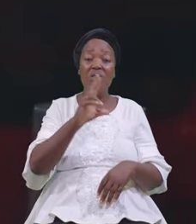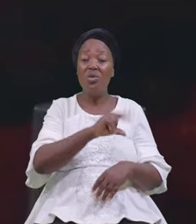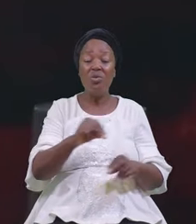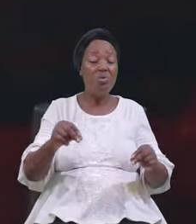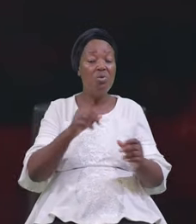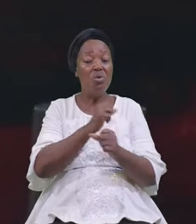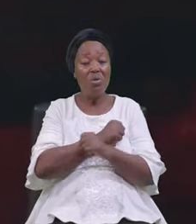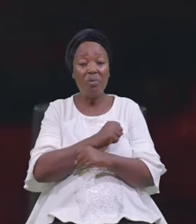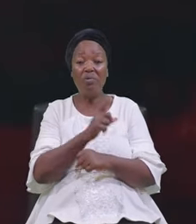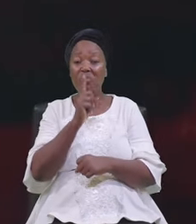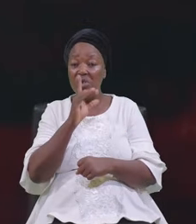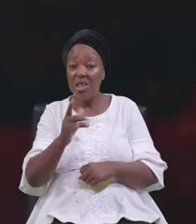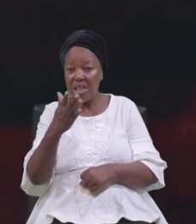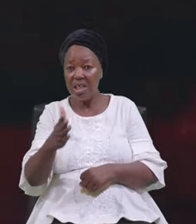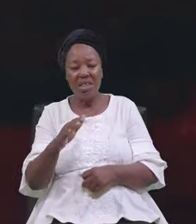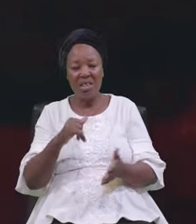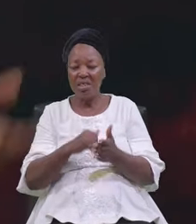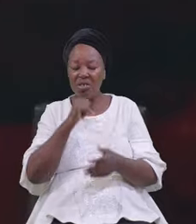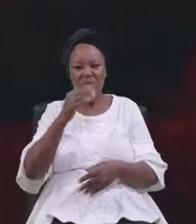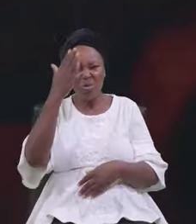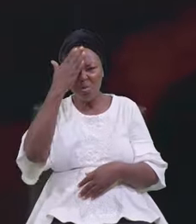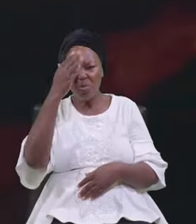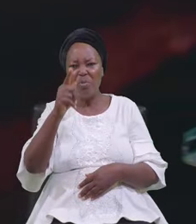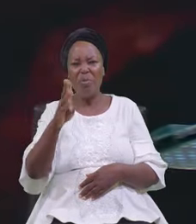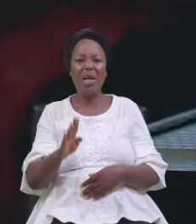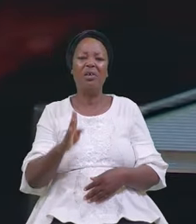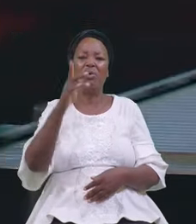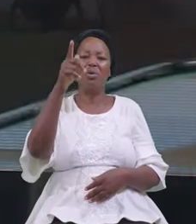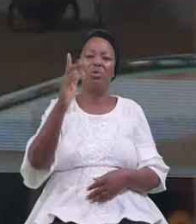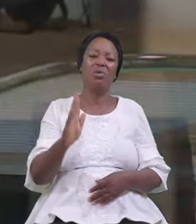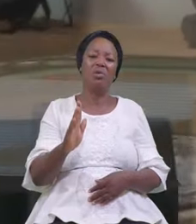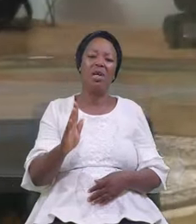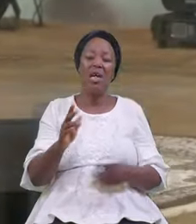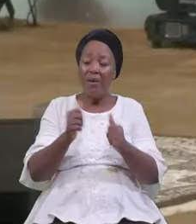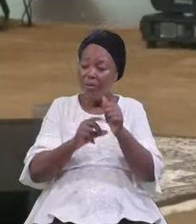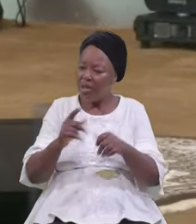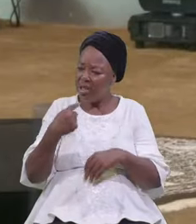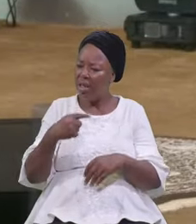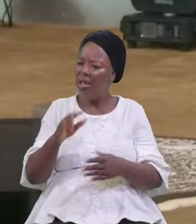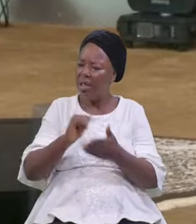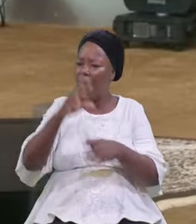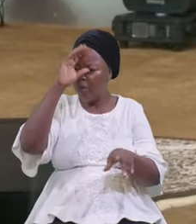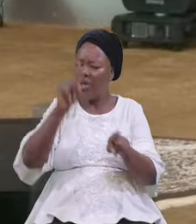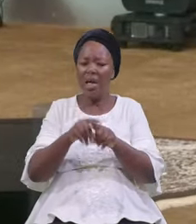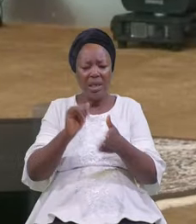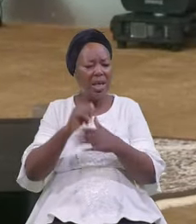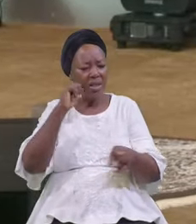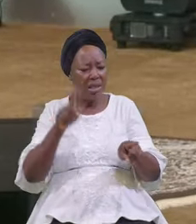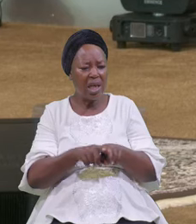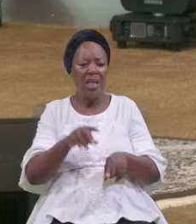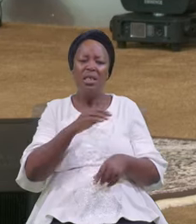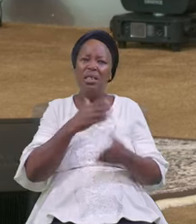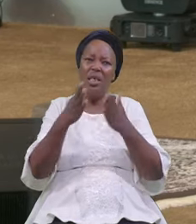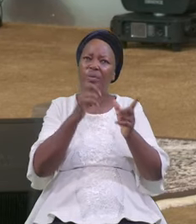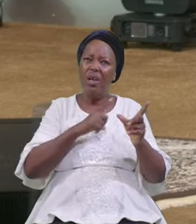not recognized by God. Everybody may say, that brother, that sister, he serves a lot,